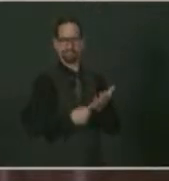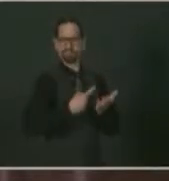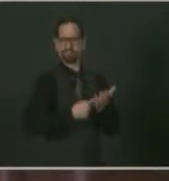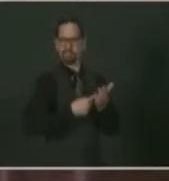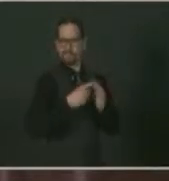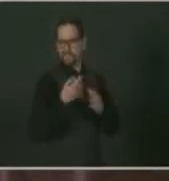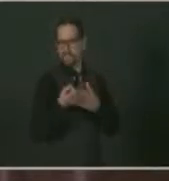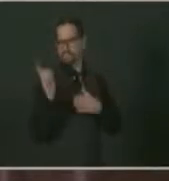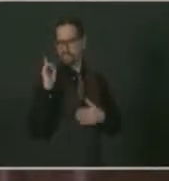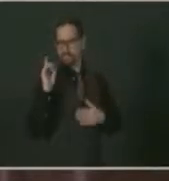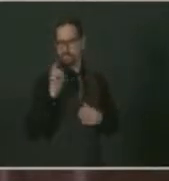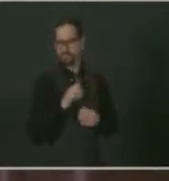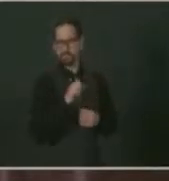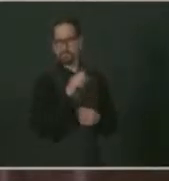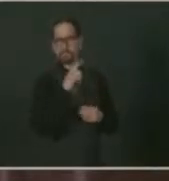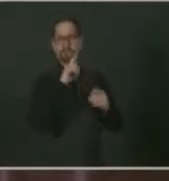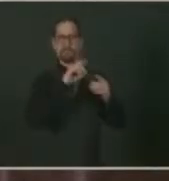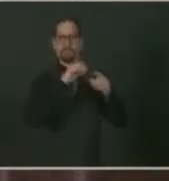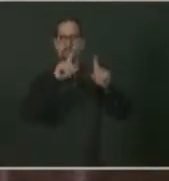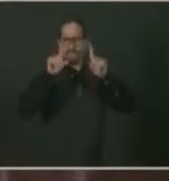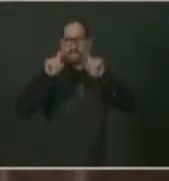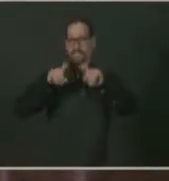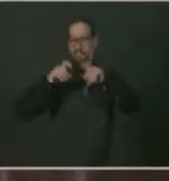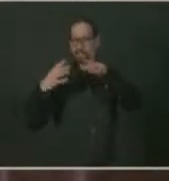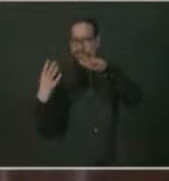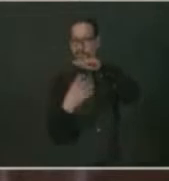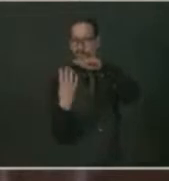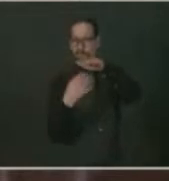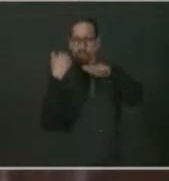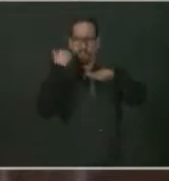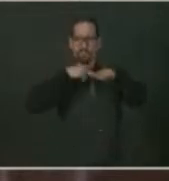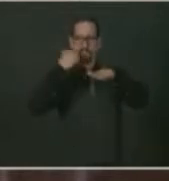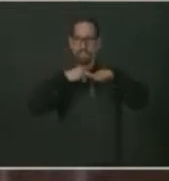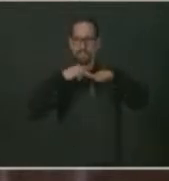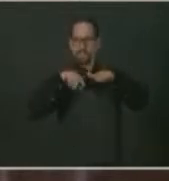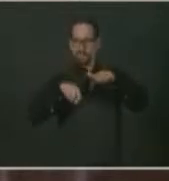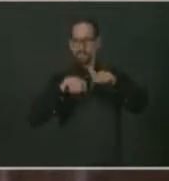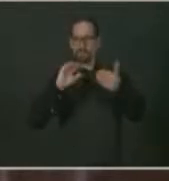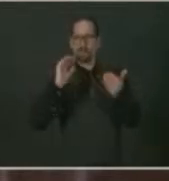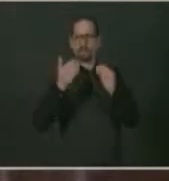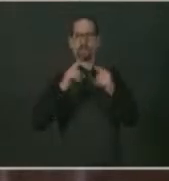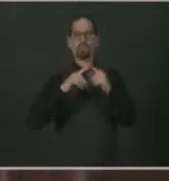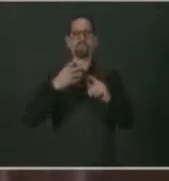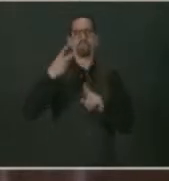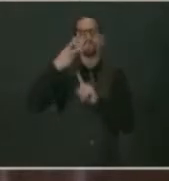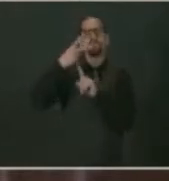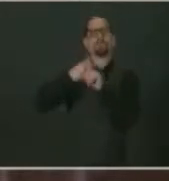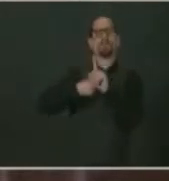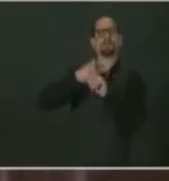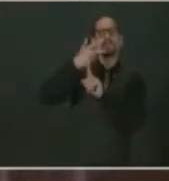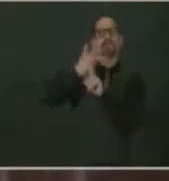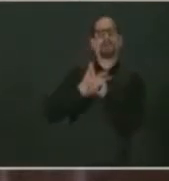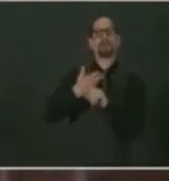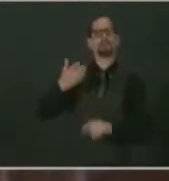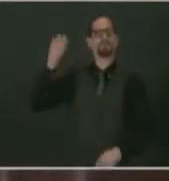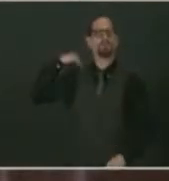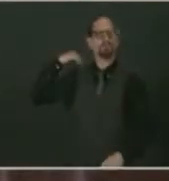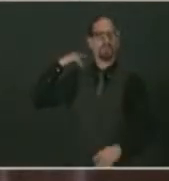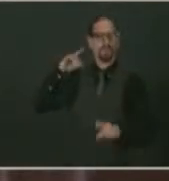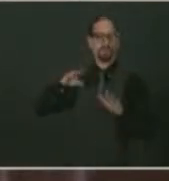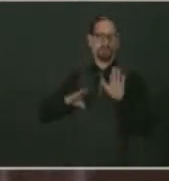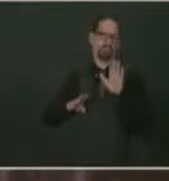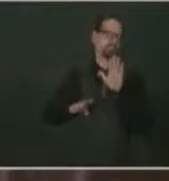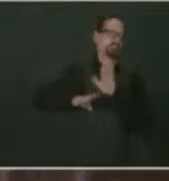of tests every day compared to 2 or 3 months ago when we were really in the height of it and you were pushing asymptomatic